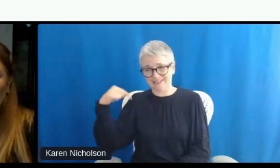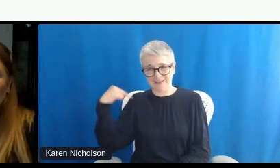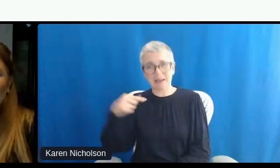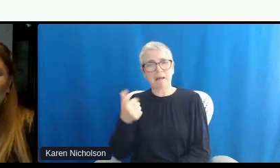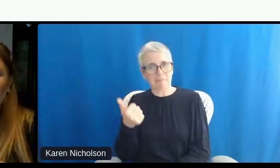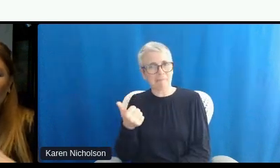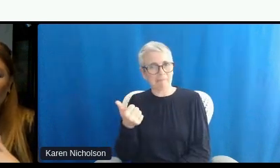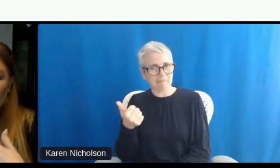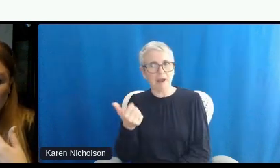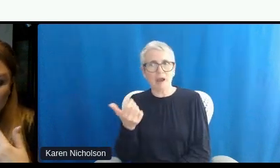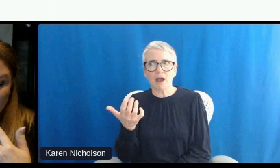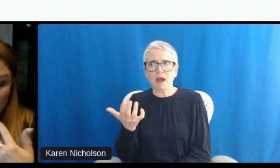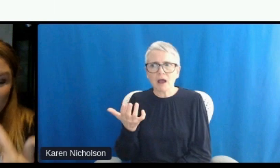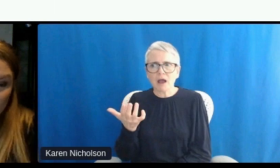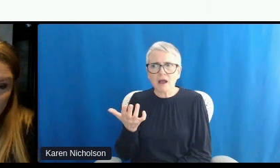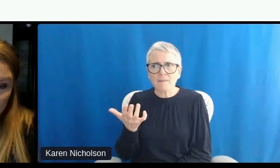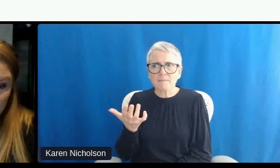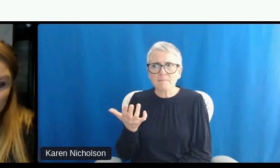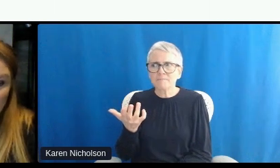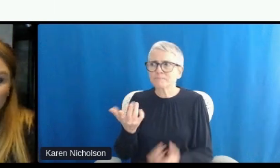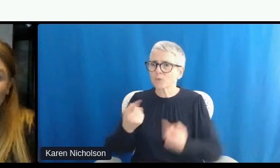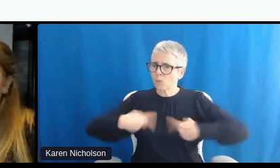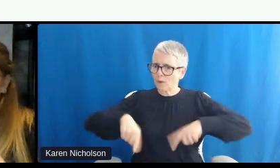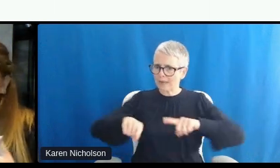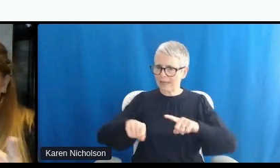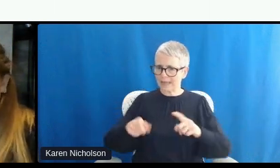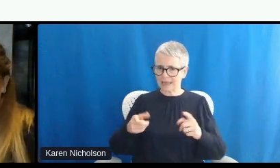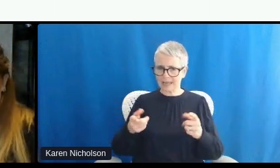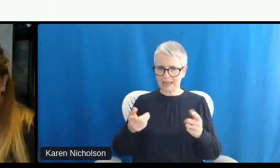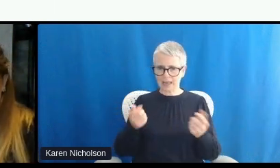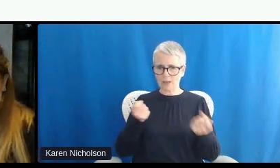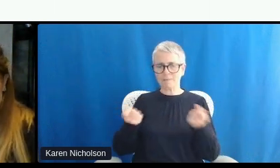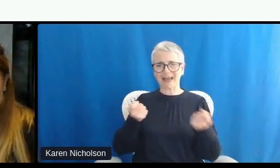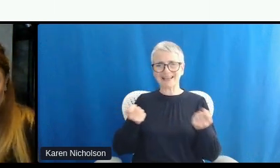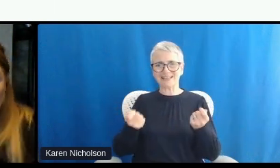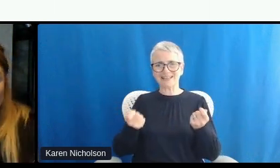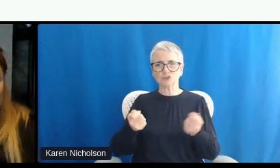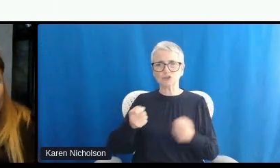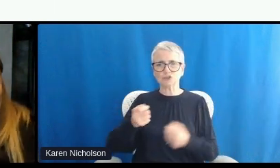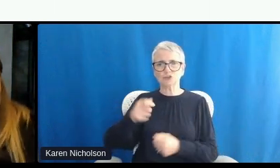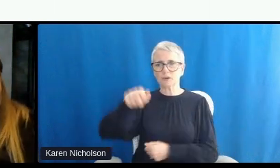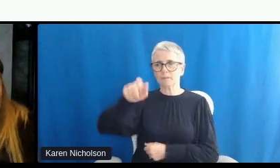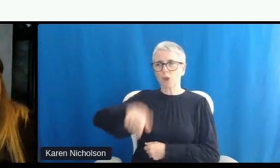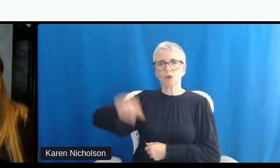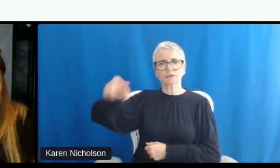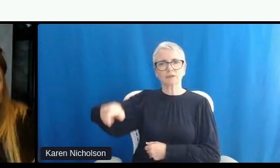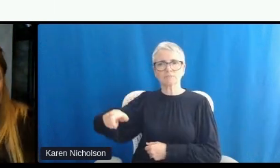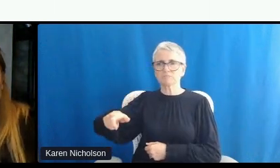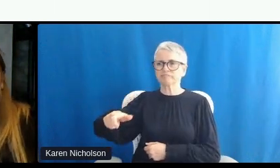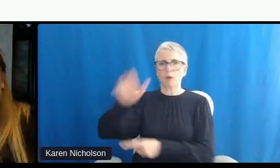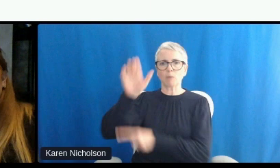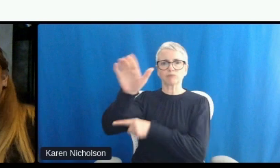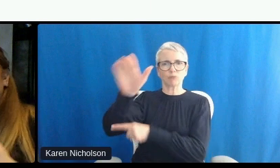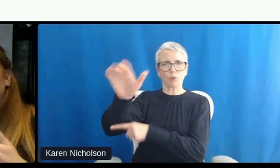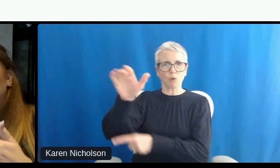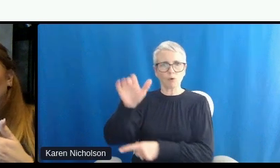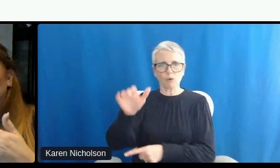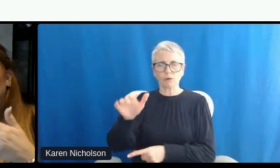if we're managing stakeholders in regional countries where English isn't their first language, for example, but is ours in the way that we explain